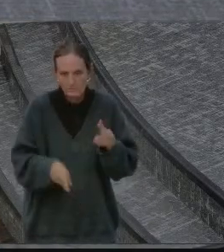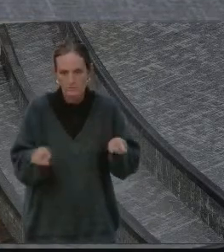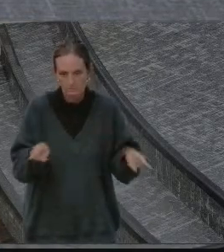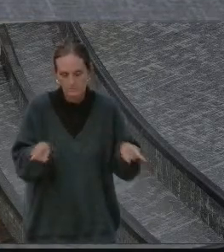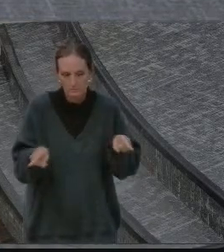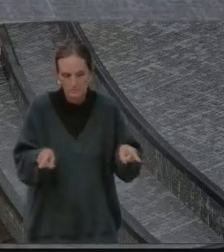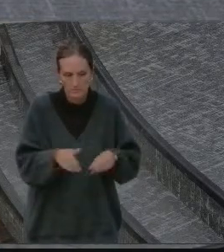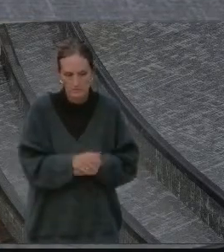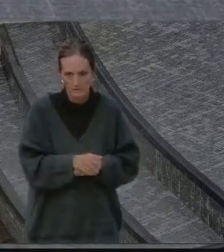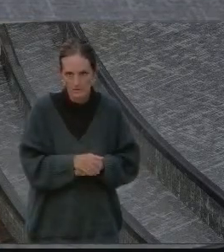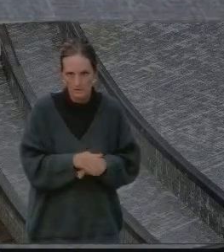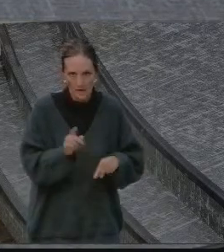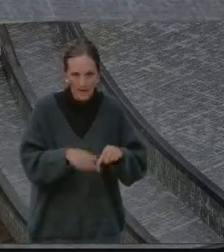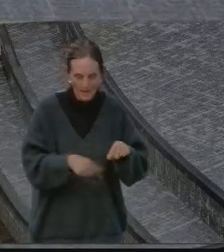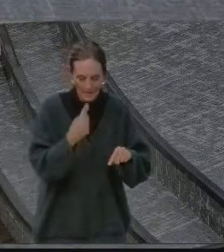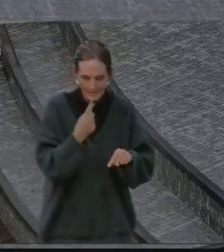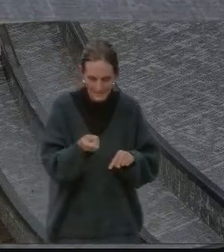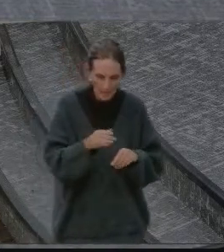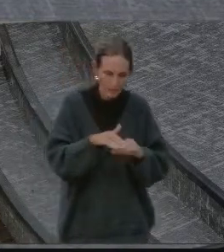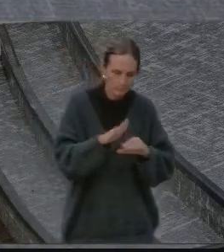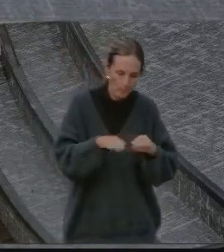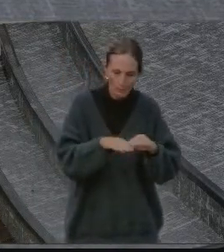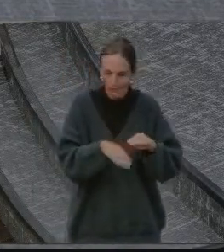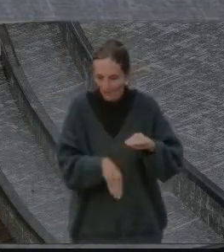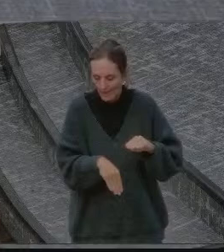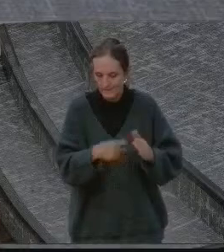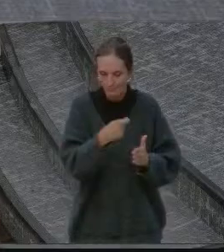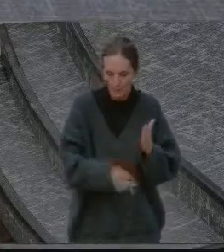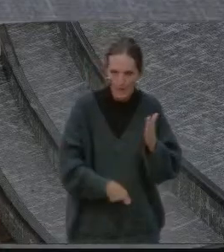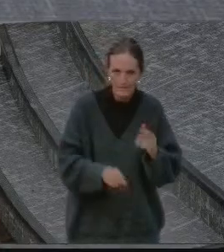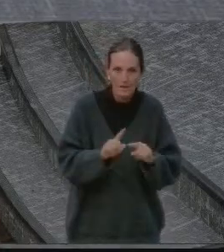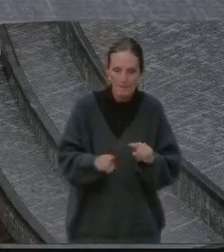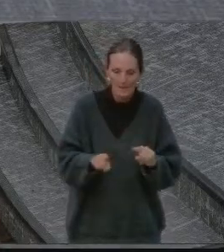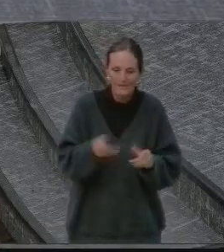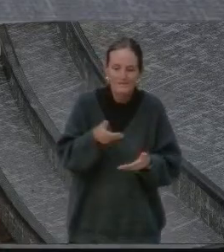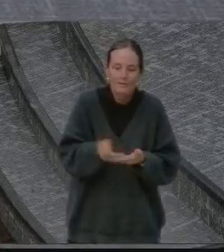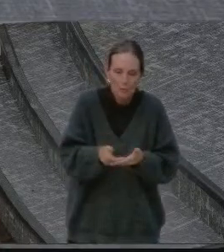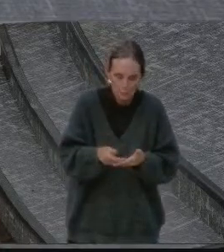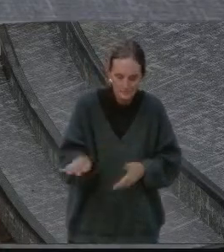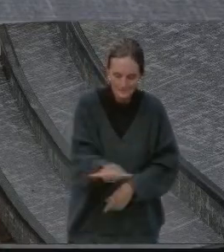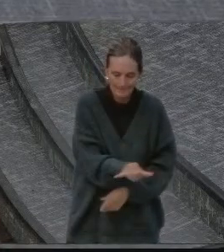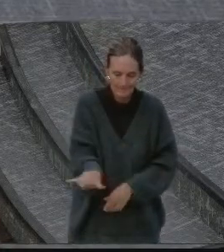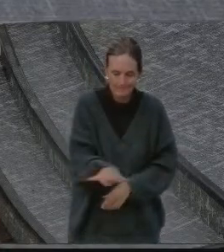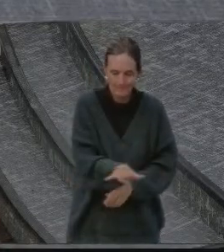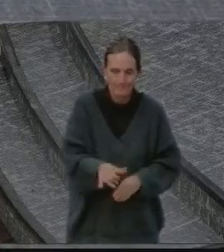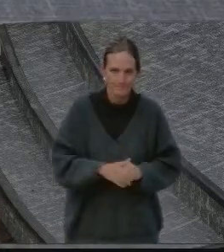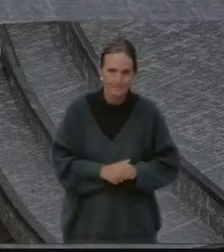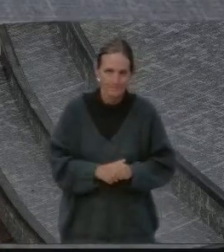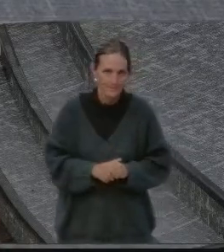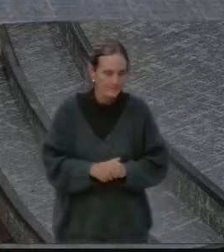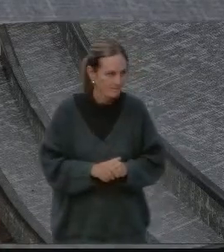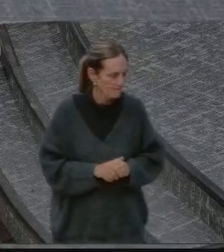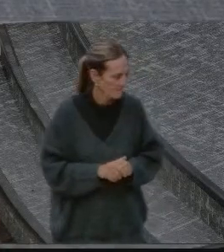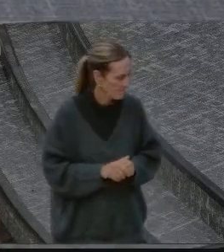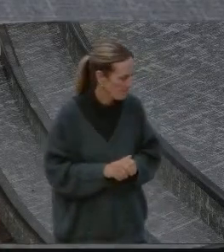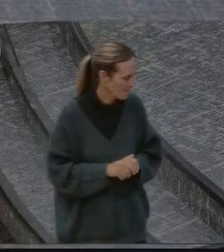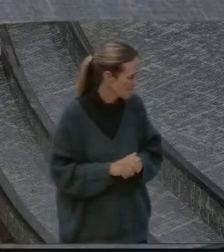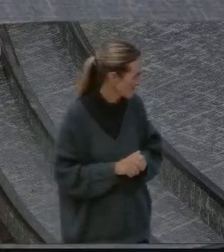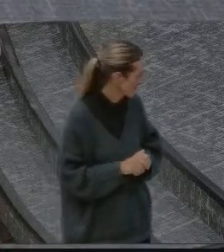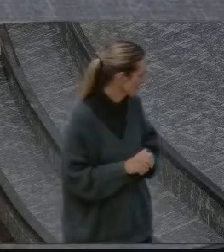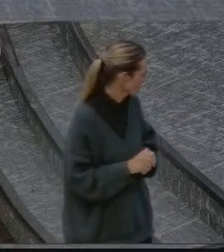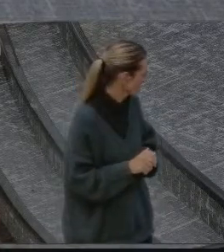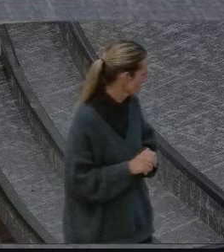prepared to tell you that it's more or less, but it is comparably priced. And then how many students will we have enrolled in